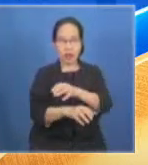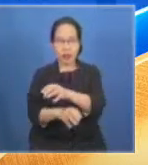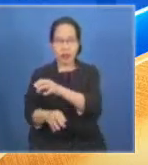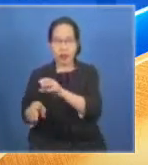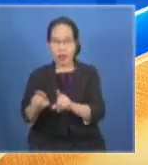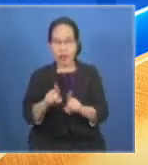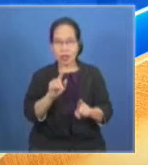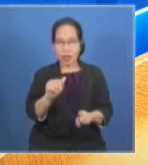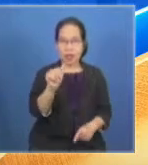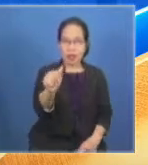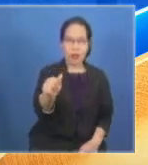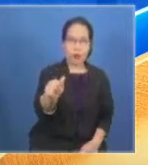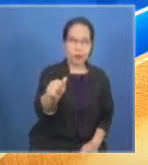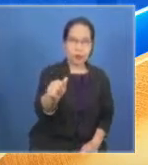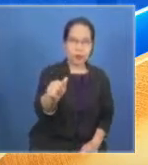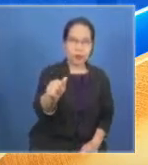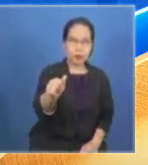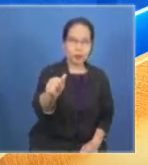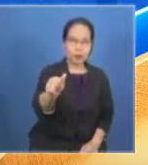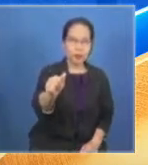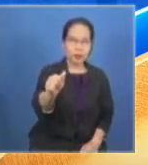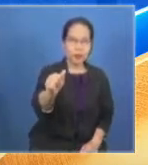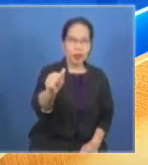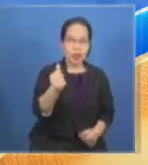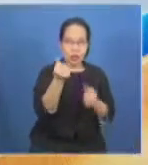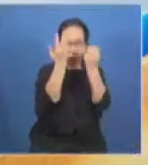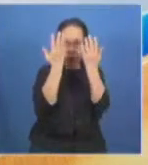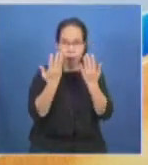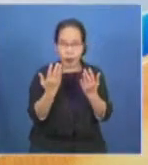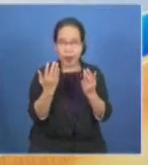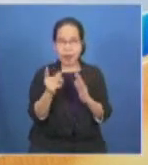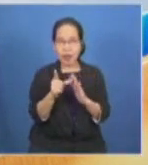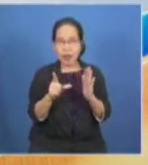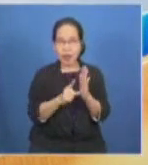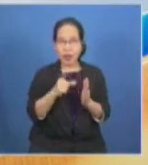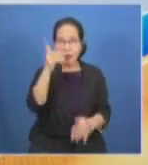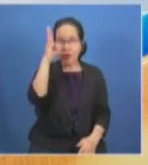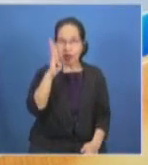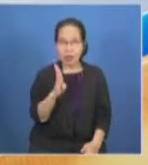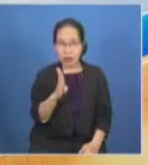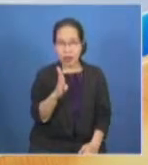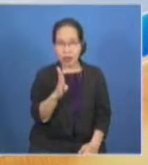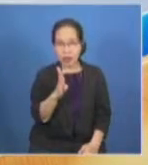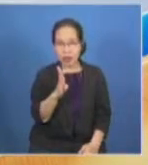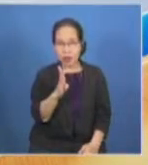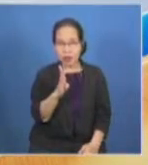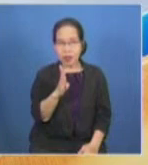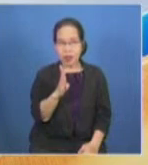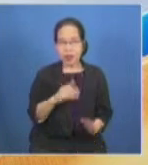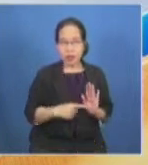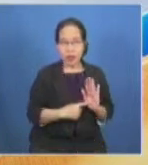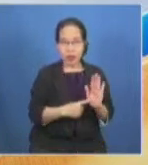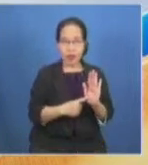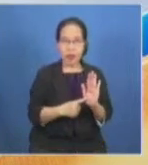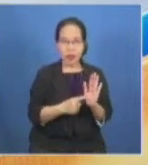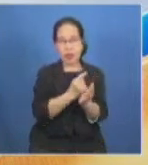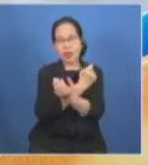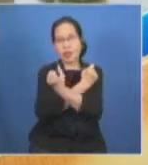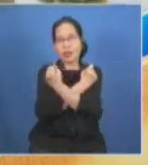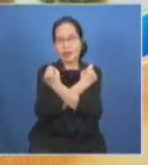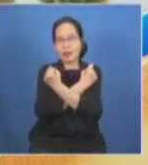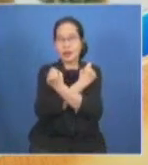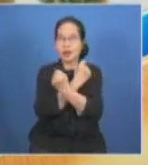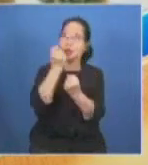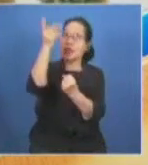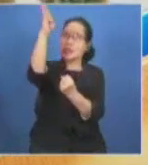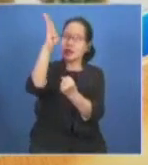thyself. On these two commandments hang all the law and the prophets. Obedience to the law